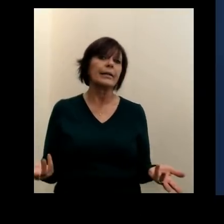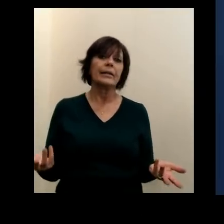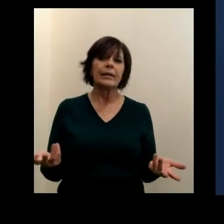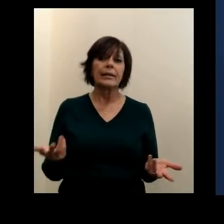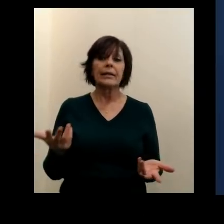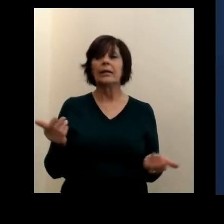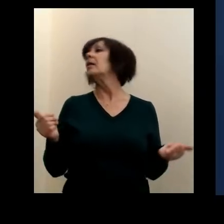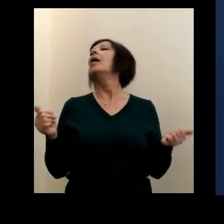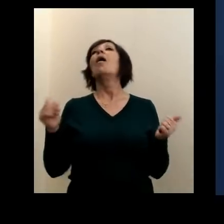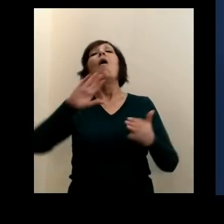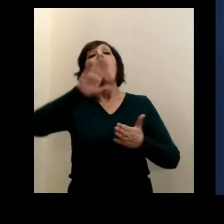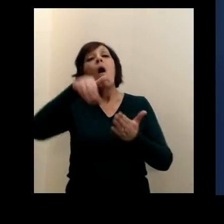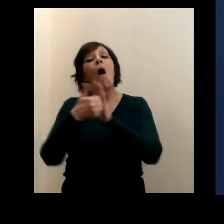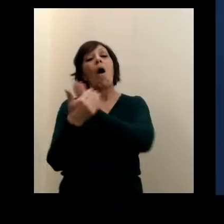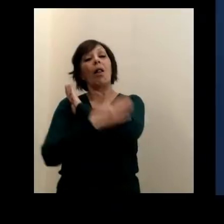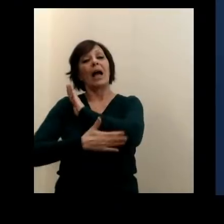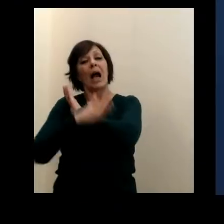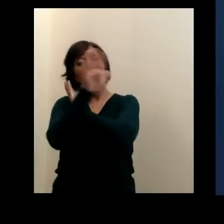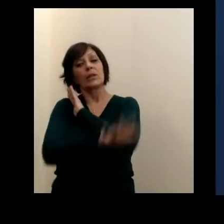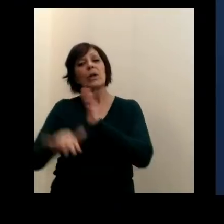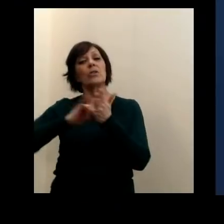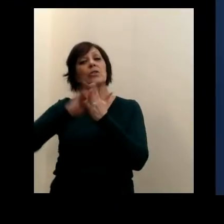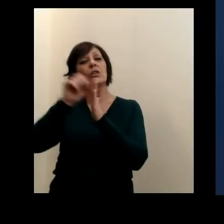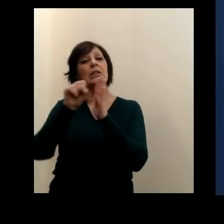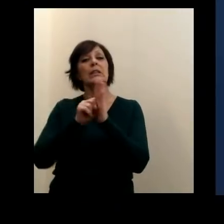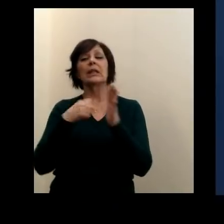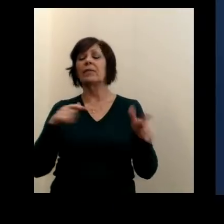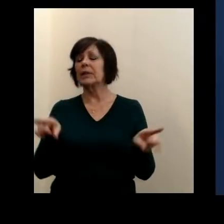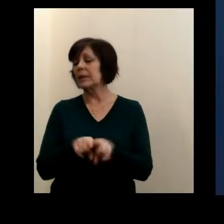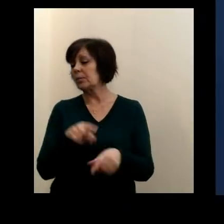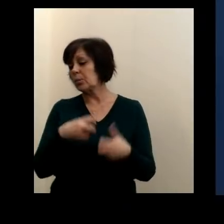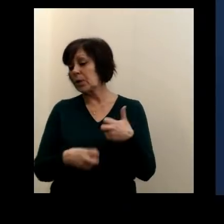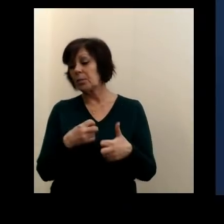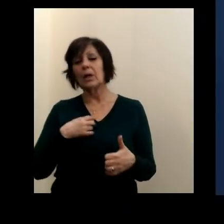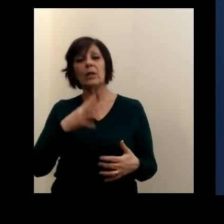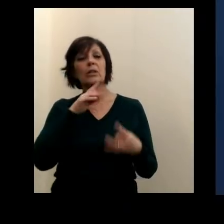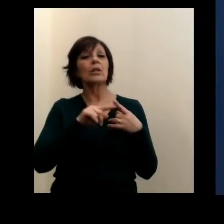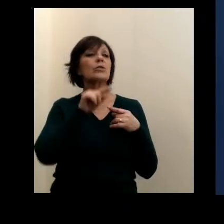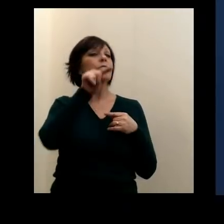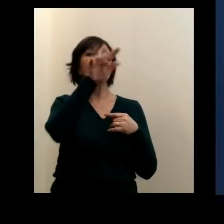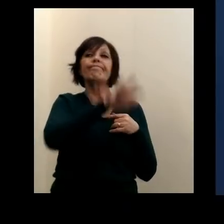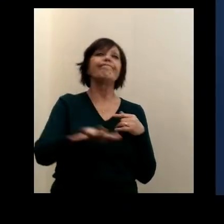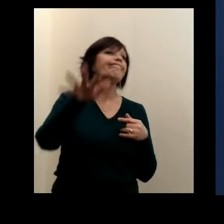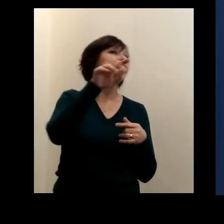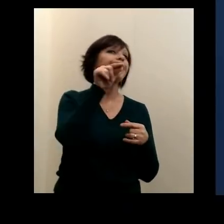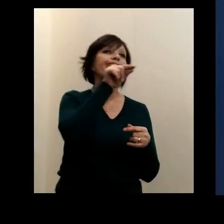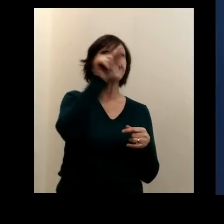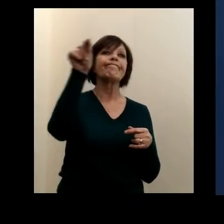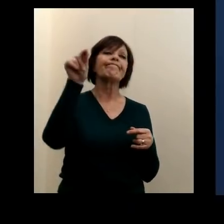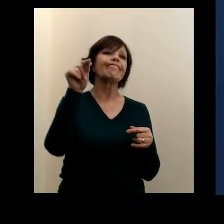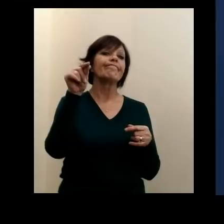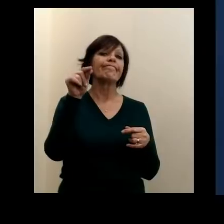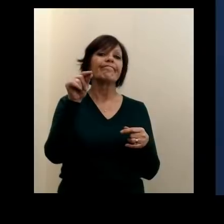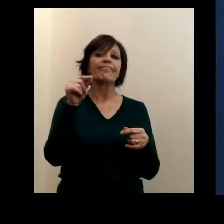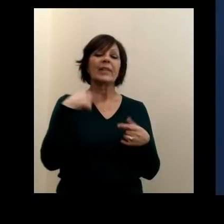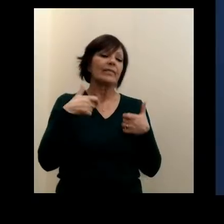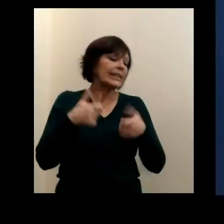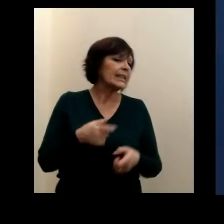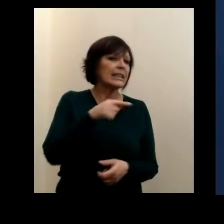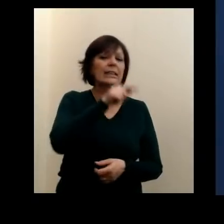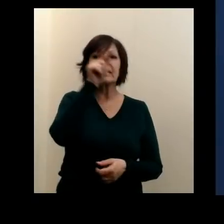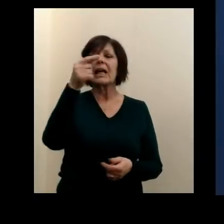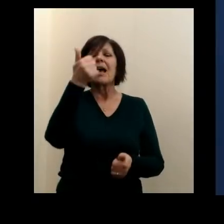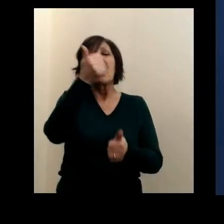all counties. All counties across New York State are dealing with this. I've talked to my colleagues across New York State. I've talked to some, I've texted some,